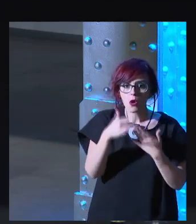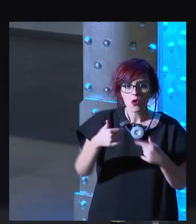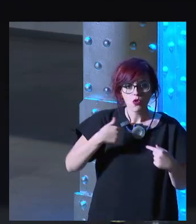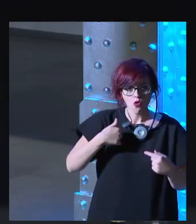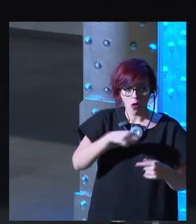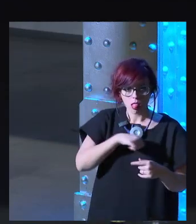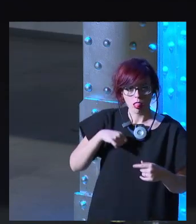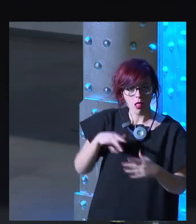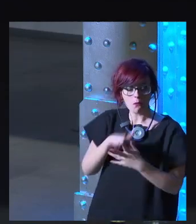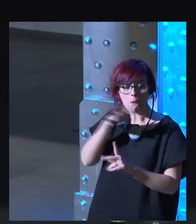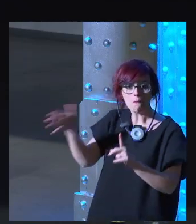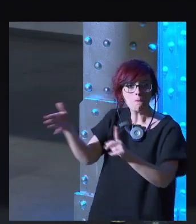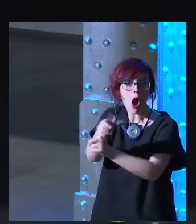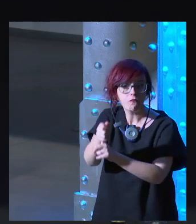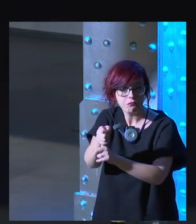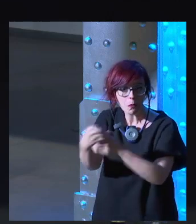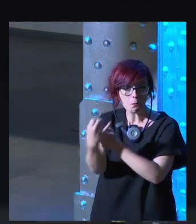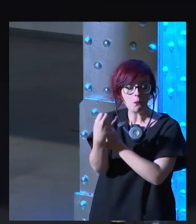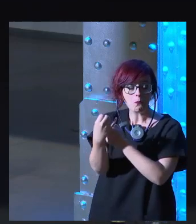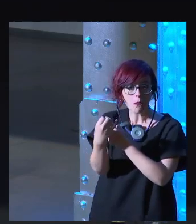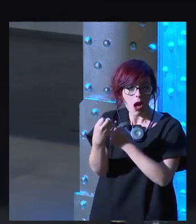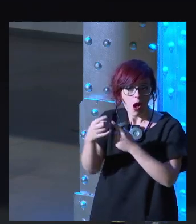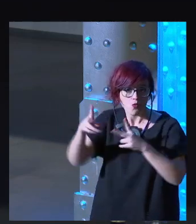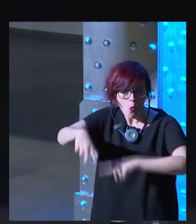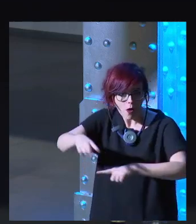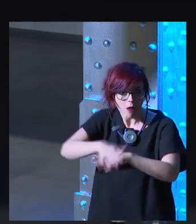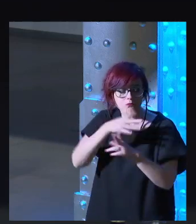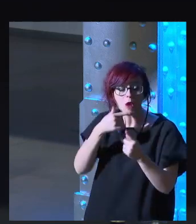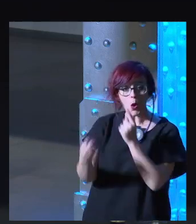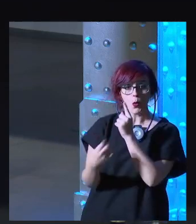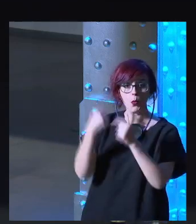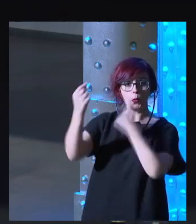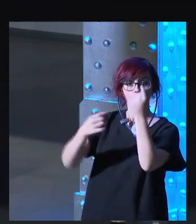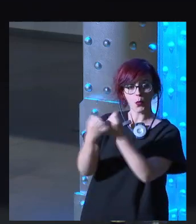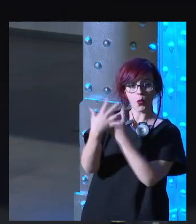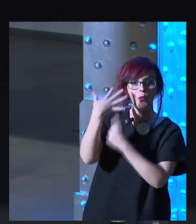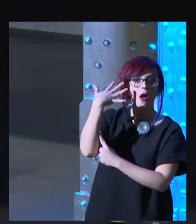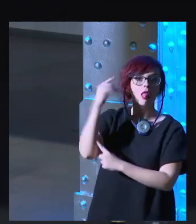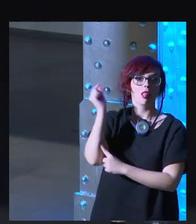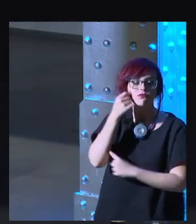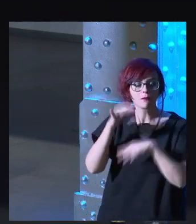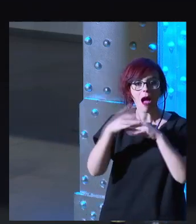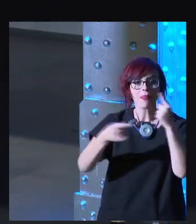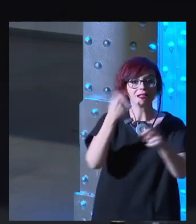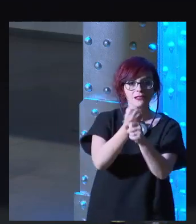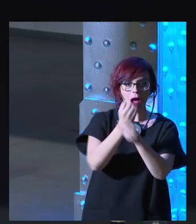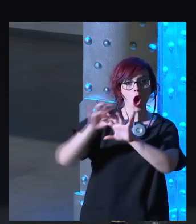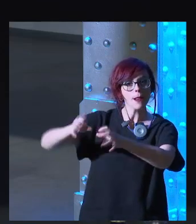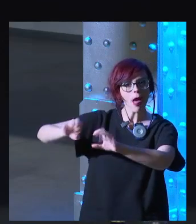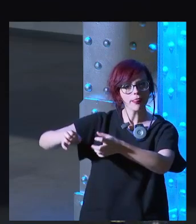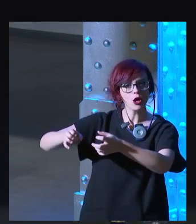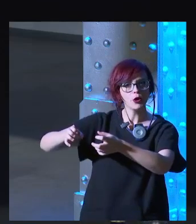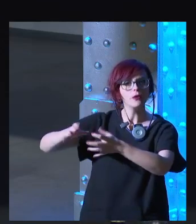that. But when I'm working, some people have the radio on or whatever, not me, because I'm just talking out loud, not